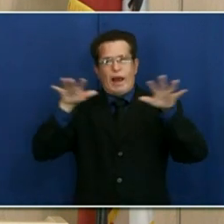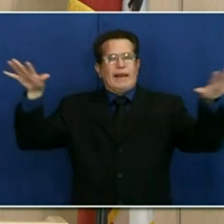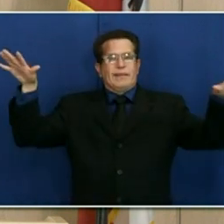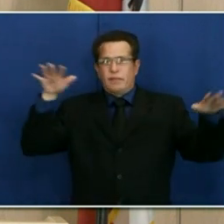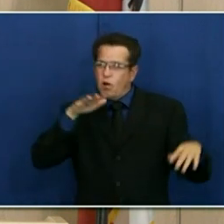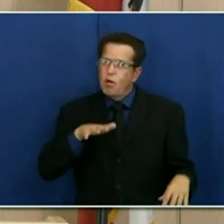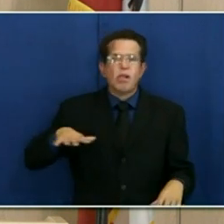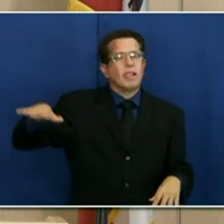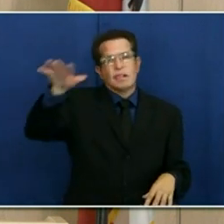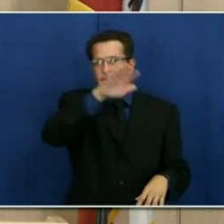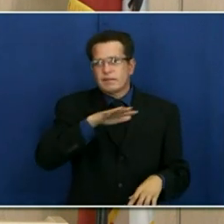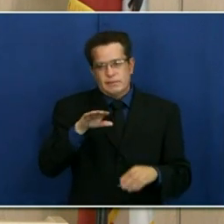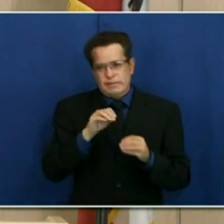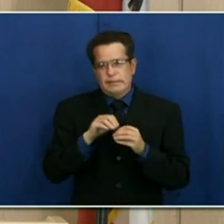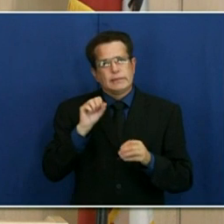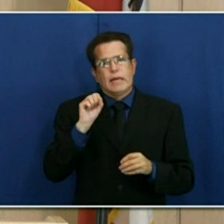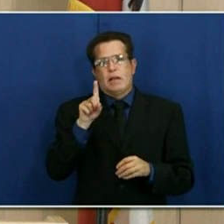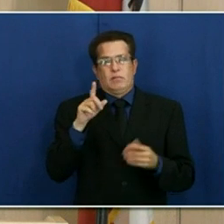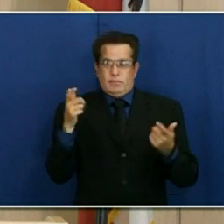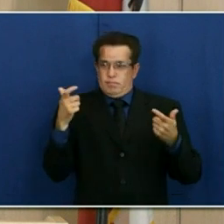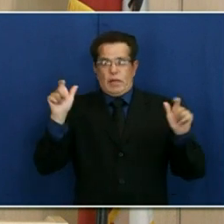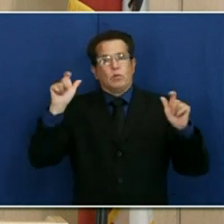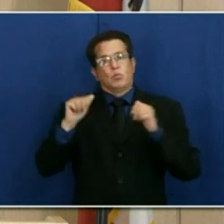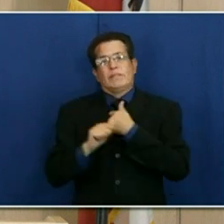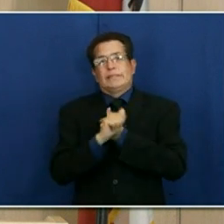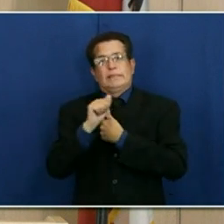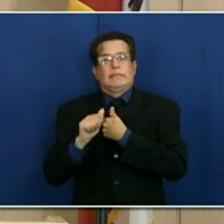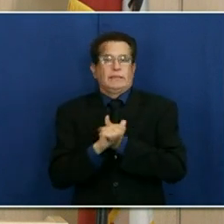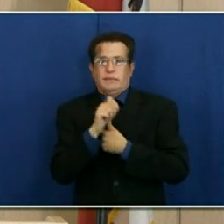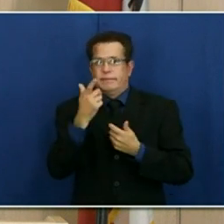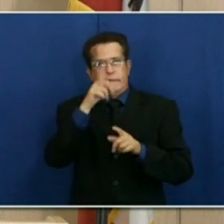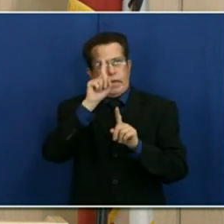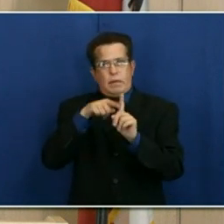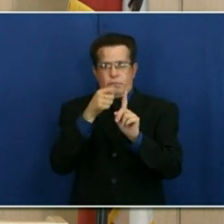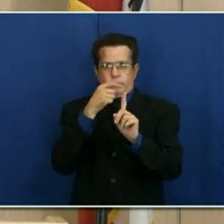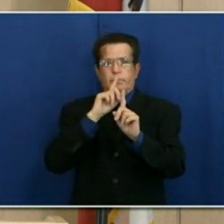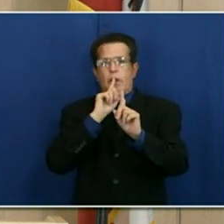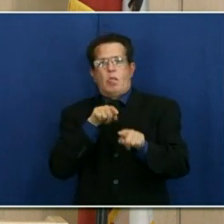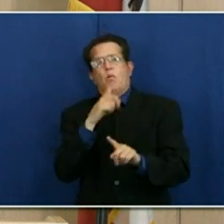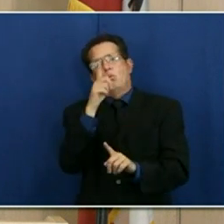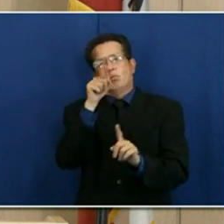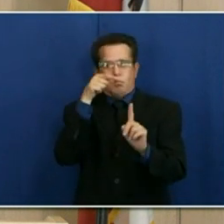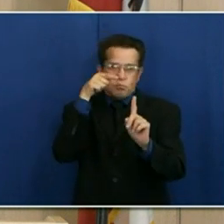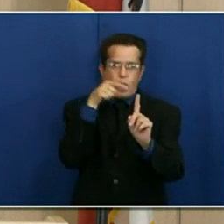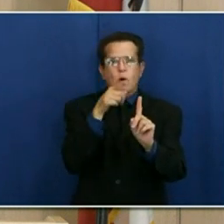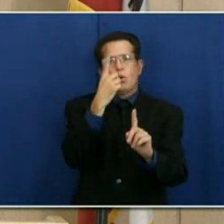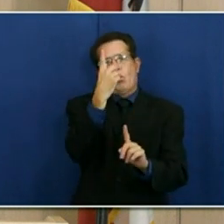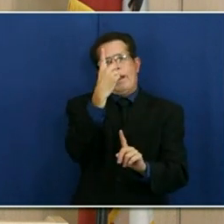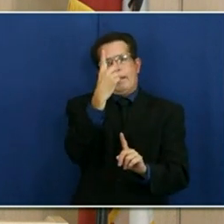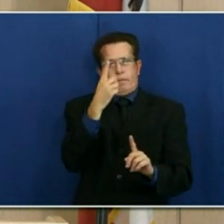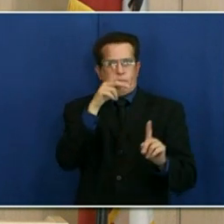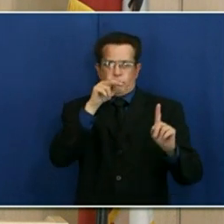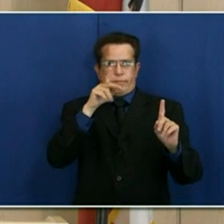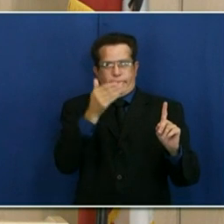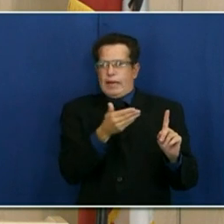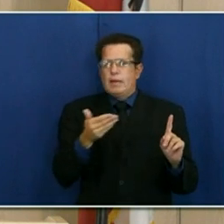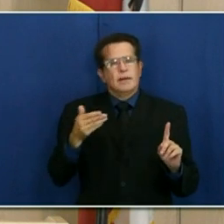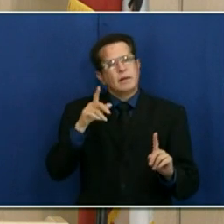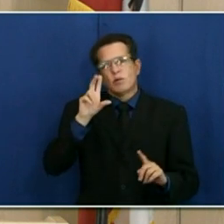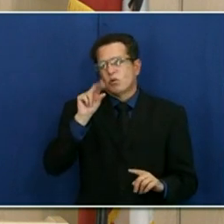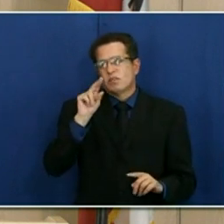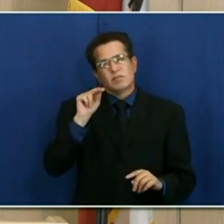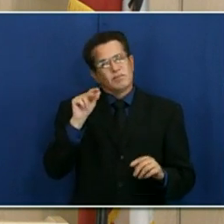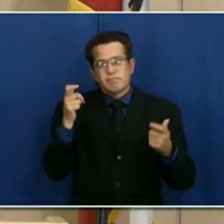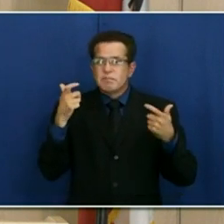transmission. We are in that substantial tier and substantial risk. And so there's not one individual thing you can point to and attribute it to, which is, again, why